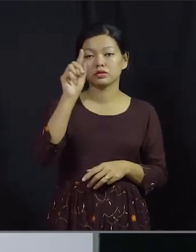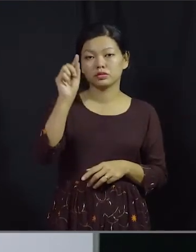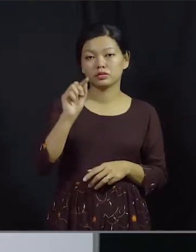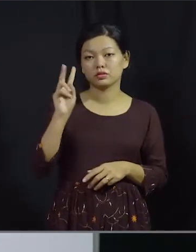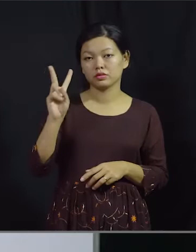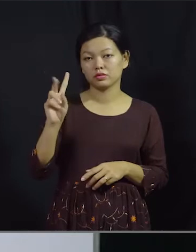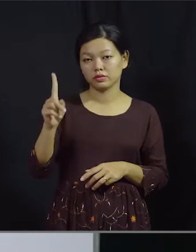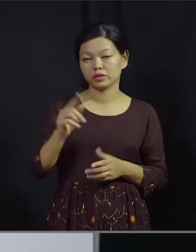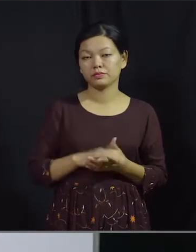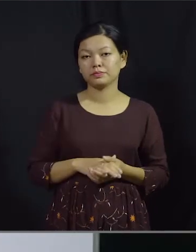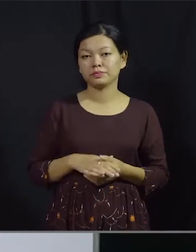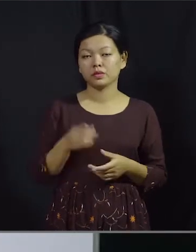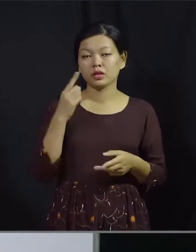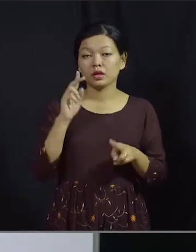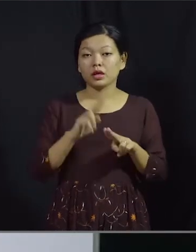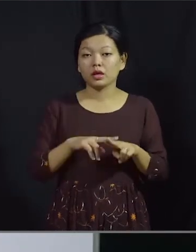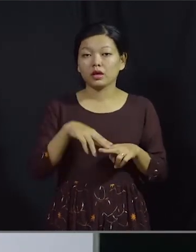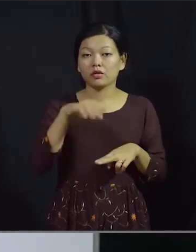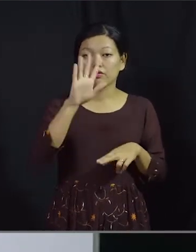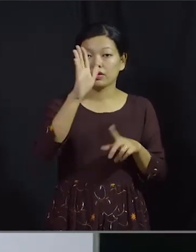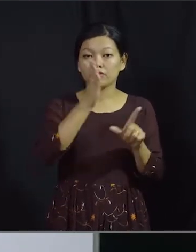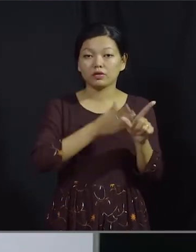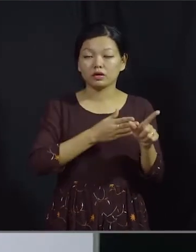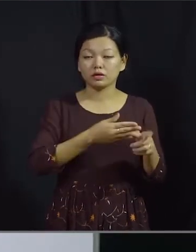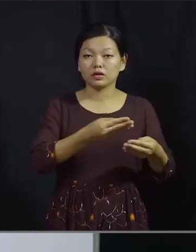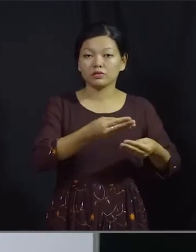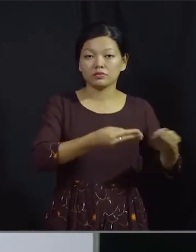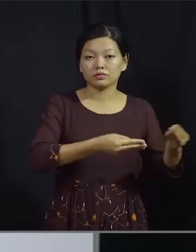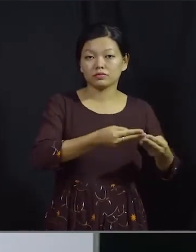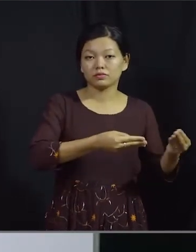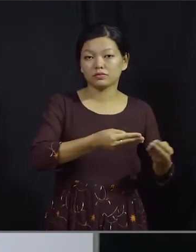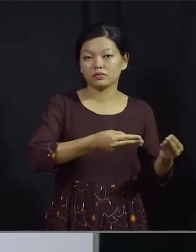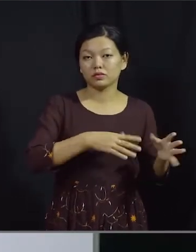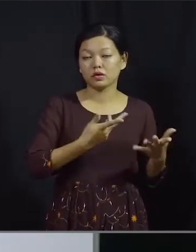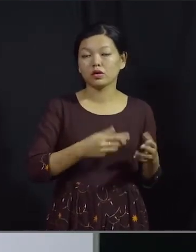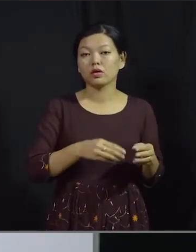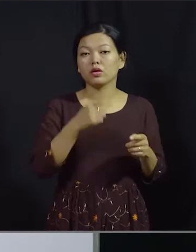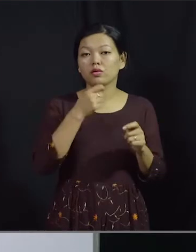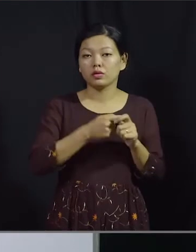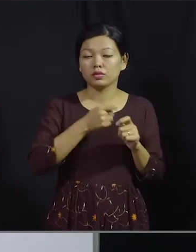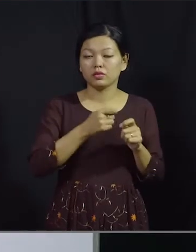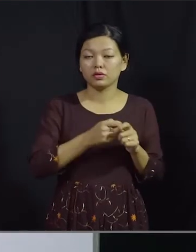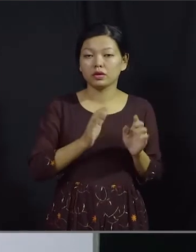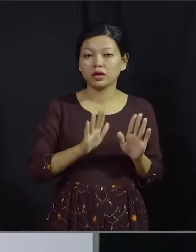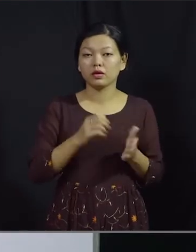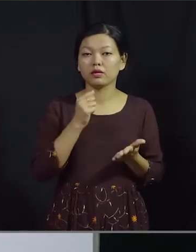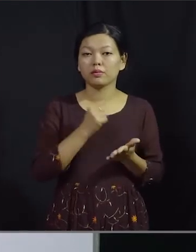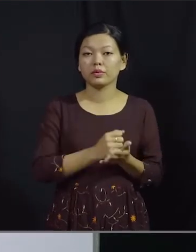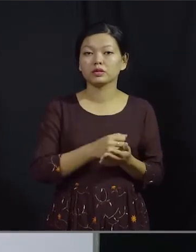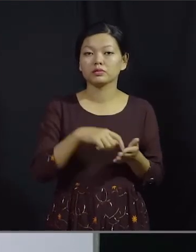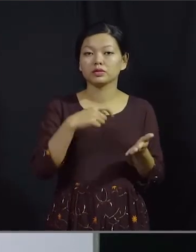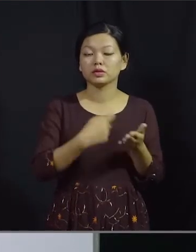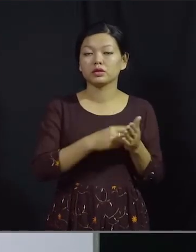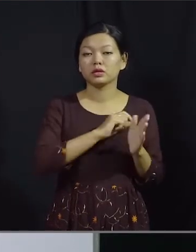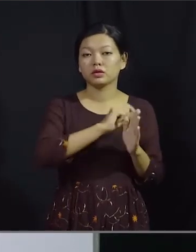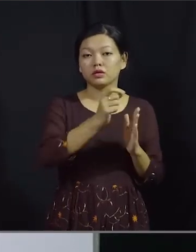change, 5 years purchases average profit has to be taken into account for calculation of goodwill. So they have